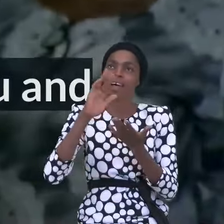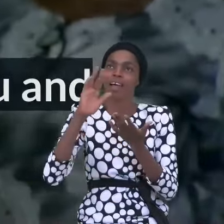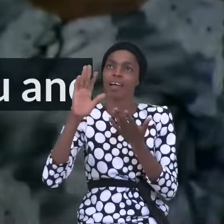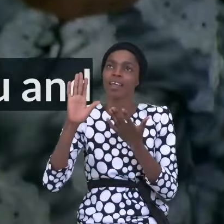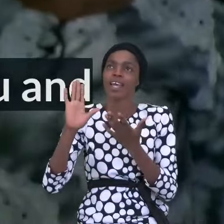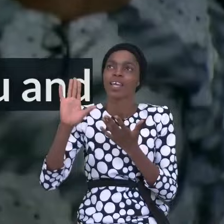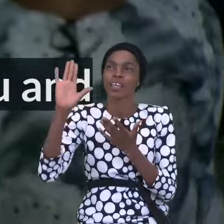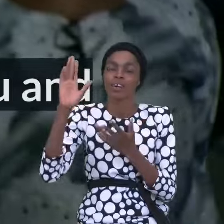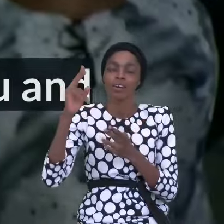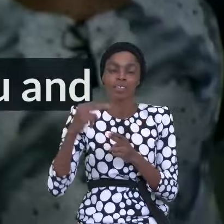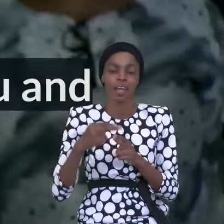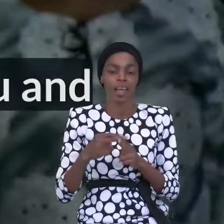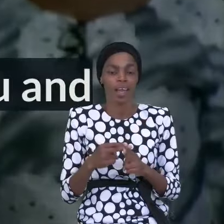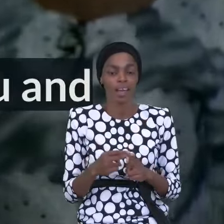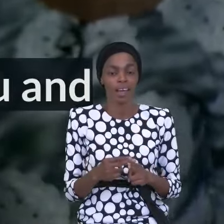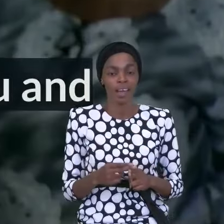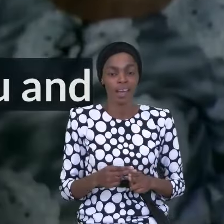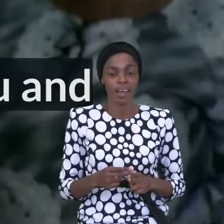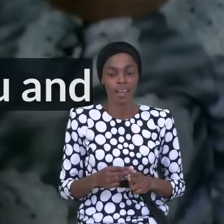glorify your